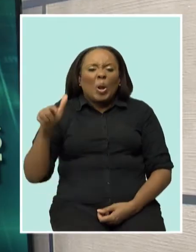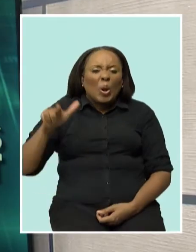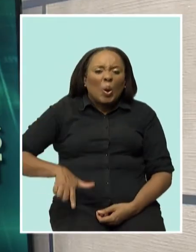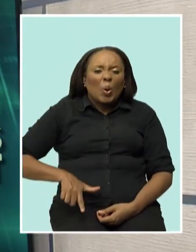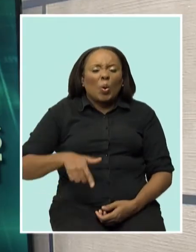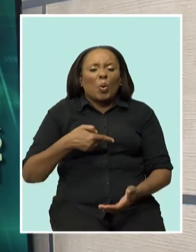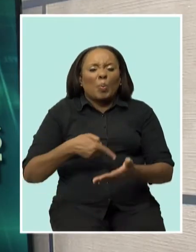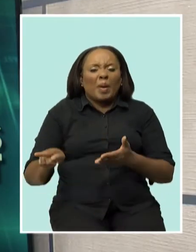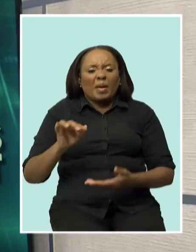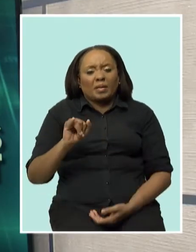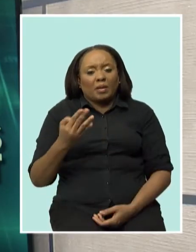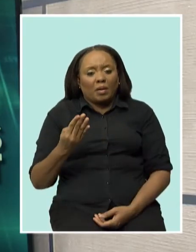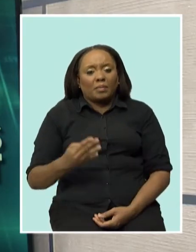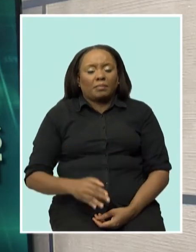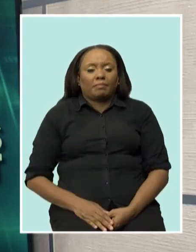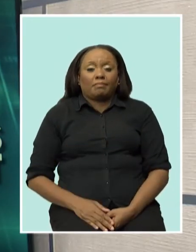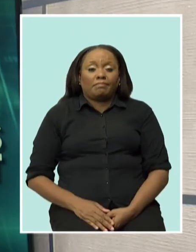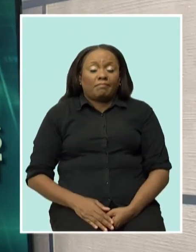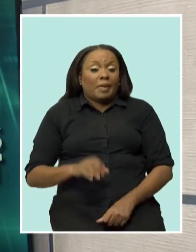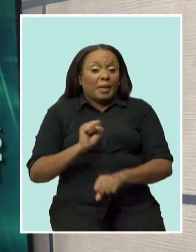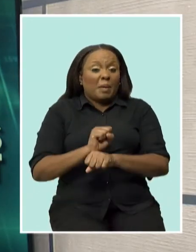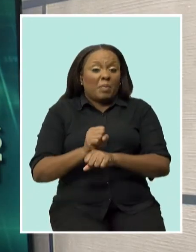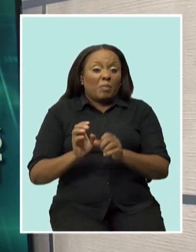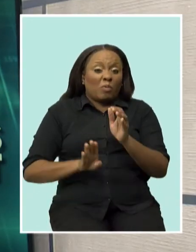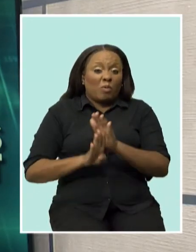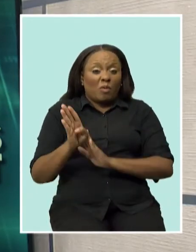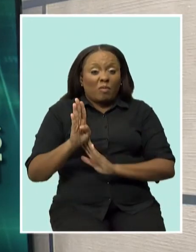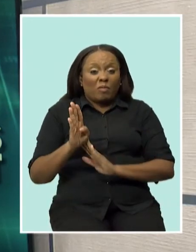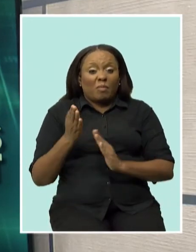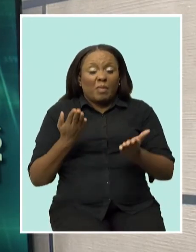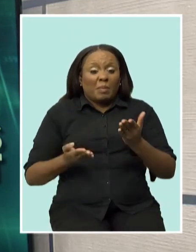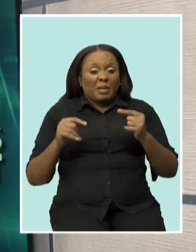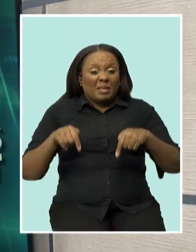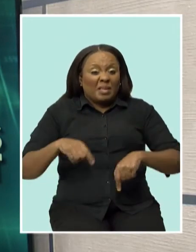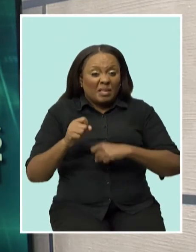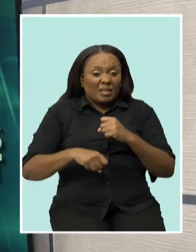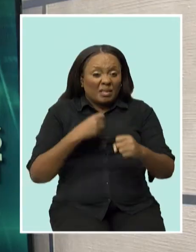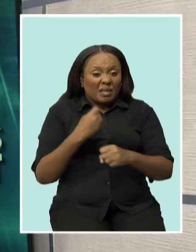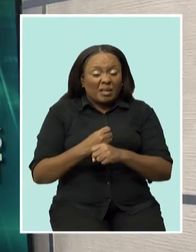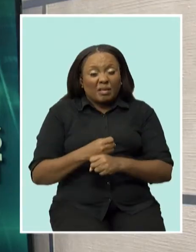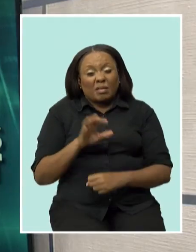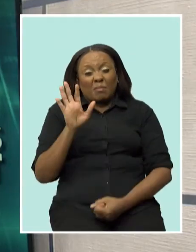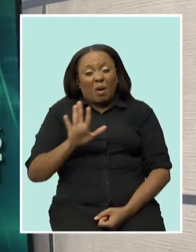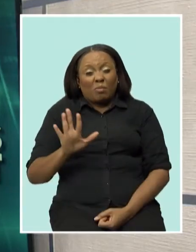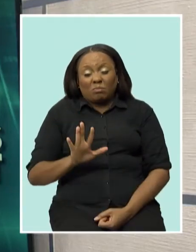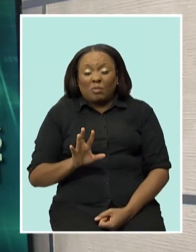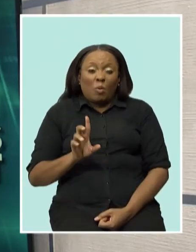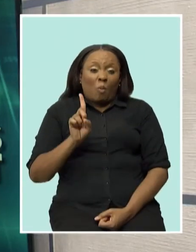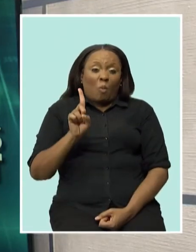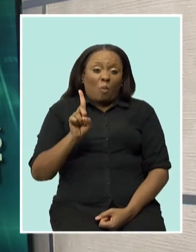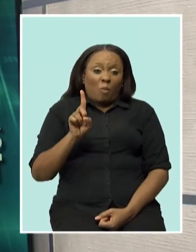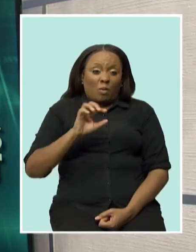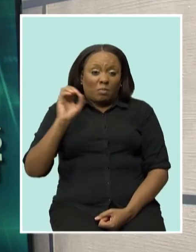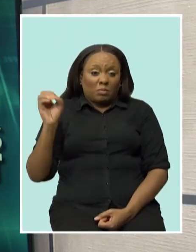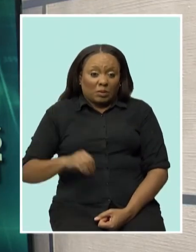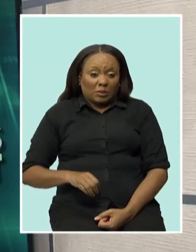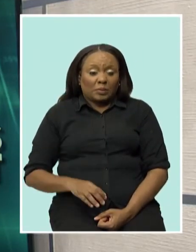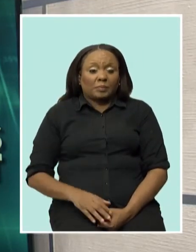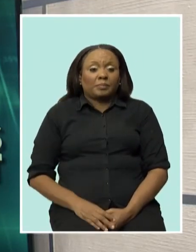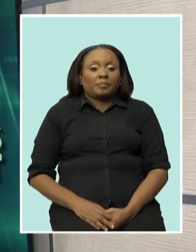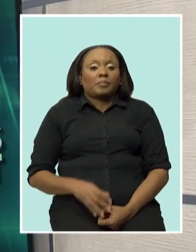global employment growth will be only 1% in 2023, less than half the level recorded back in